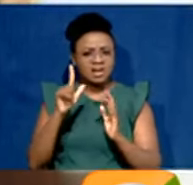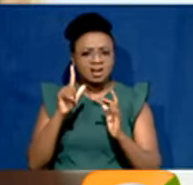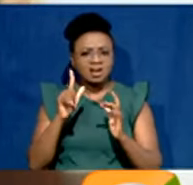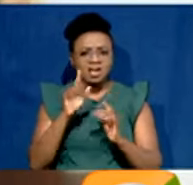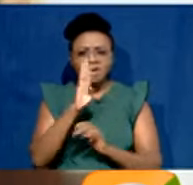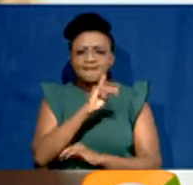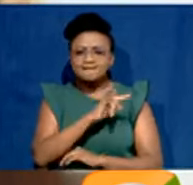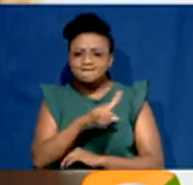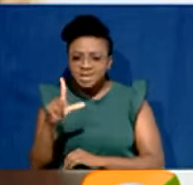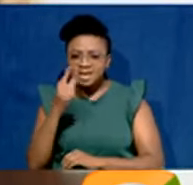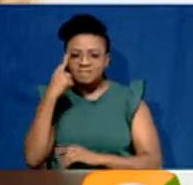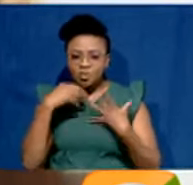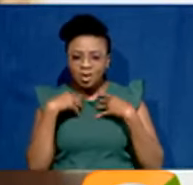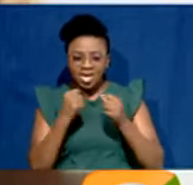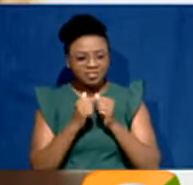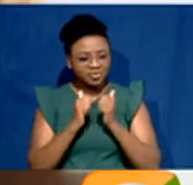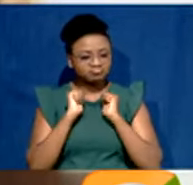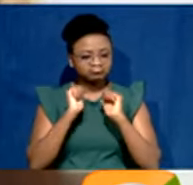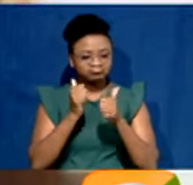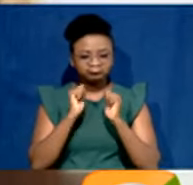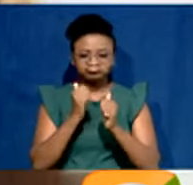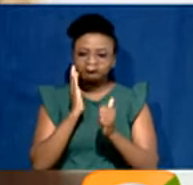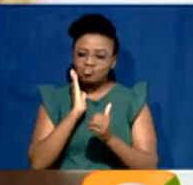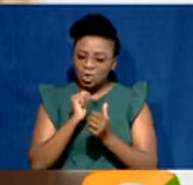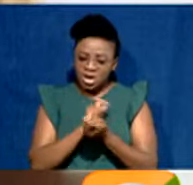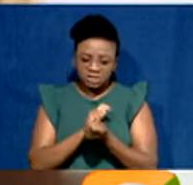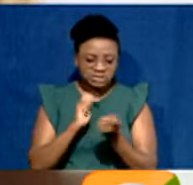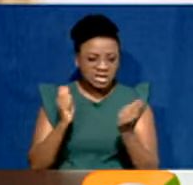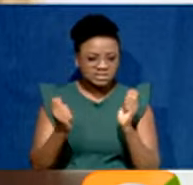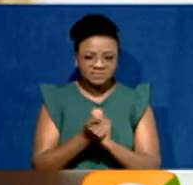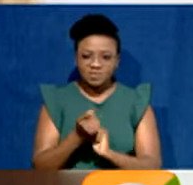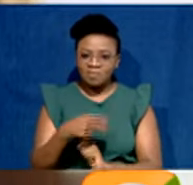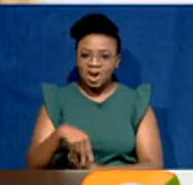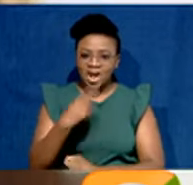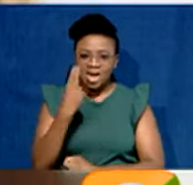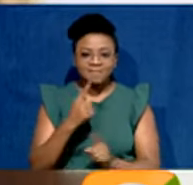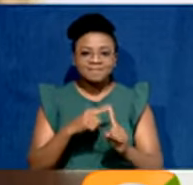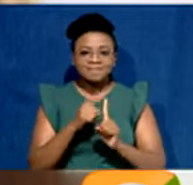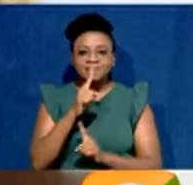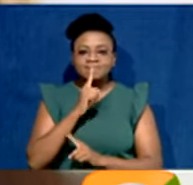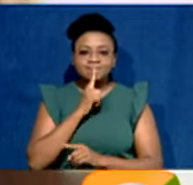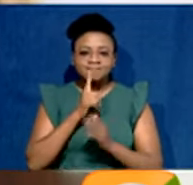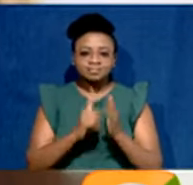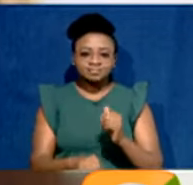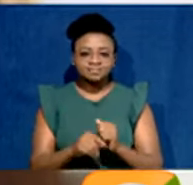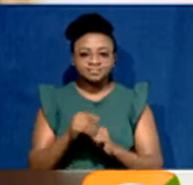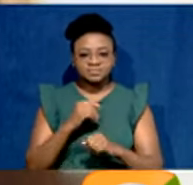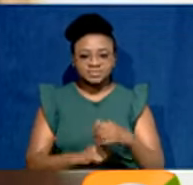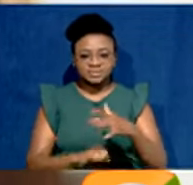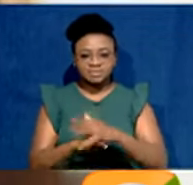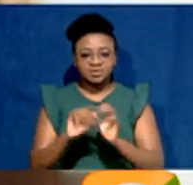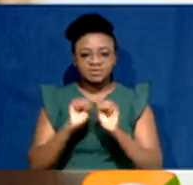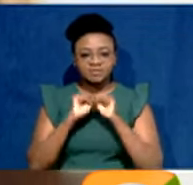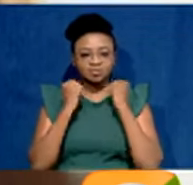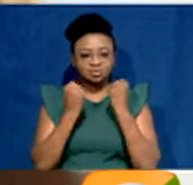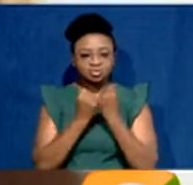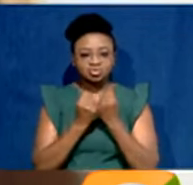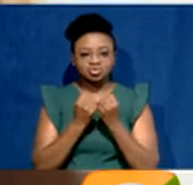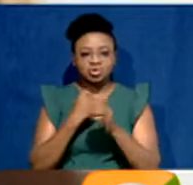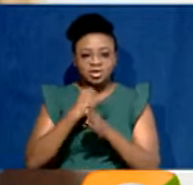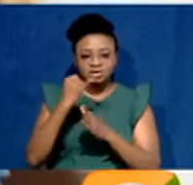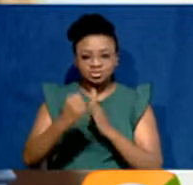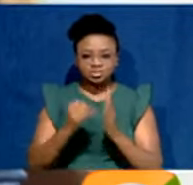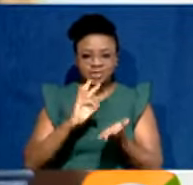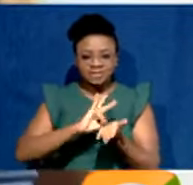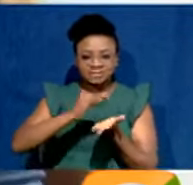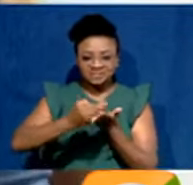process is as important. I have heard you on several occasions saying that the contribution to the social health insurance fund will be 2.75%,